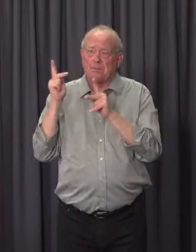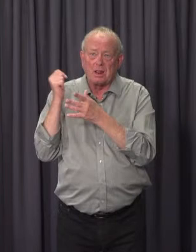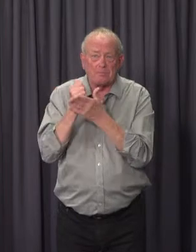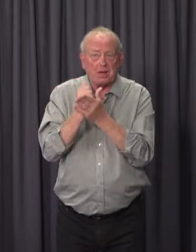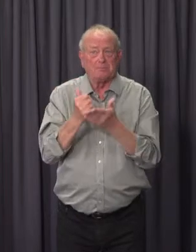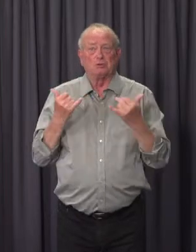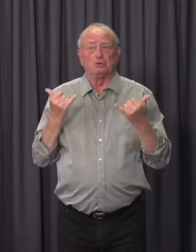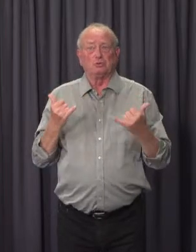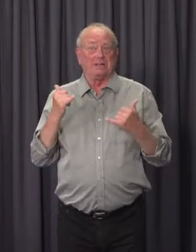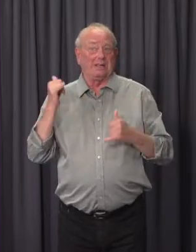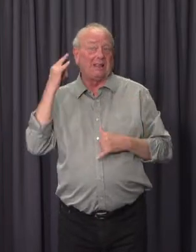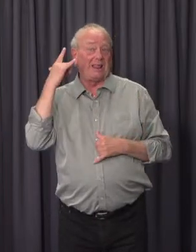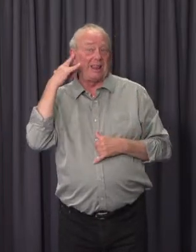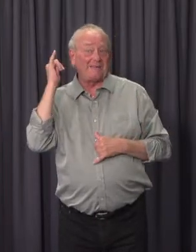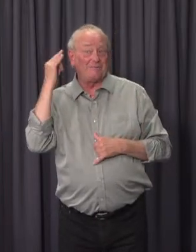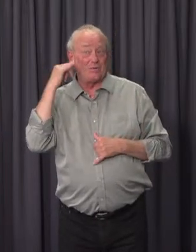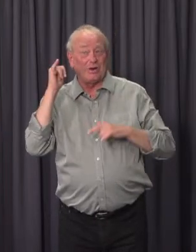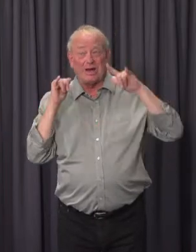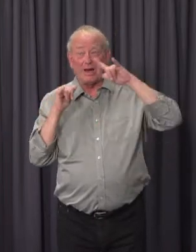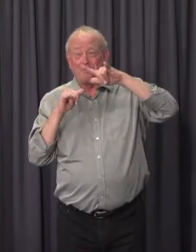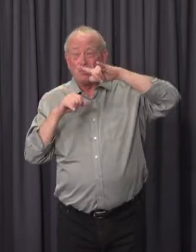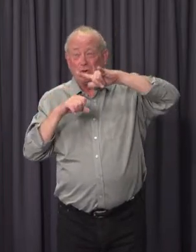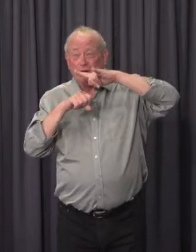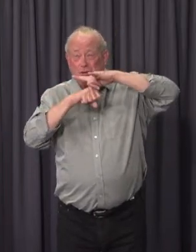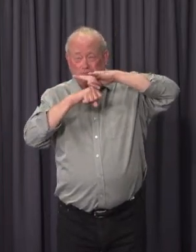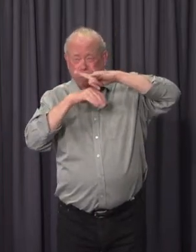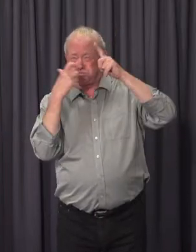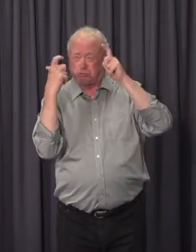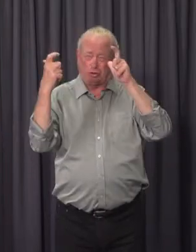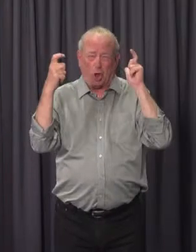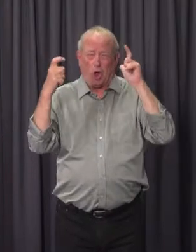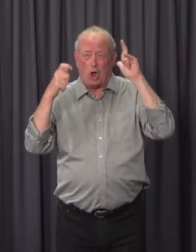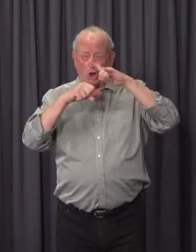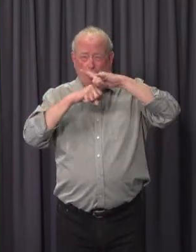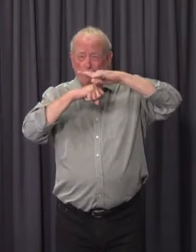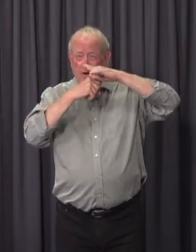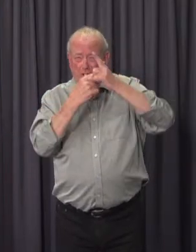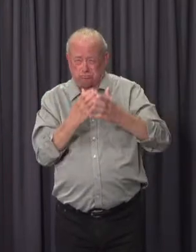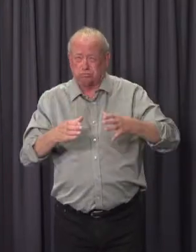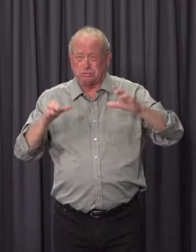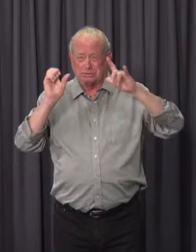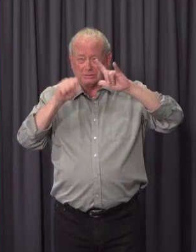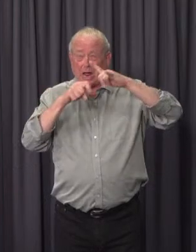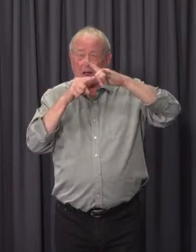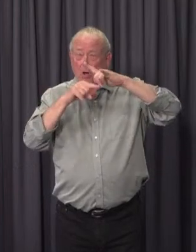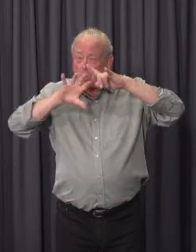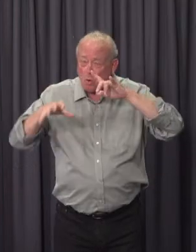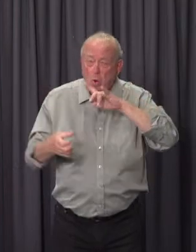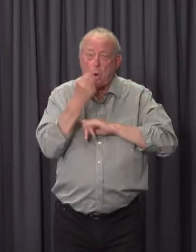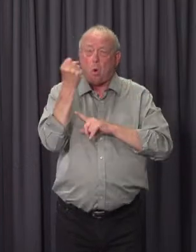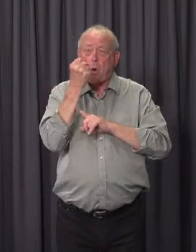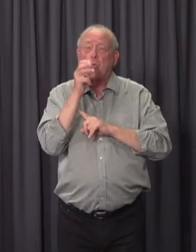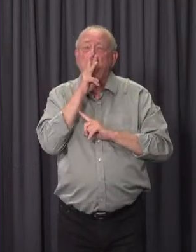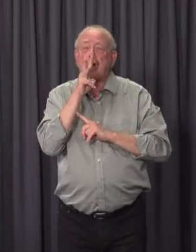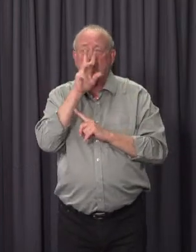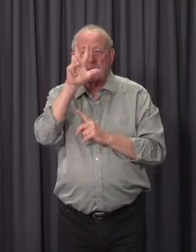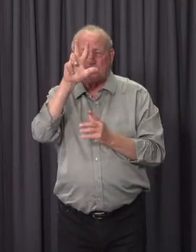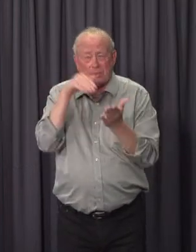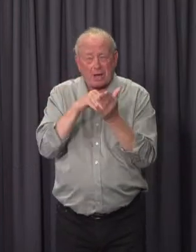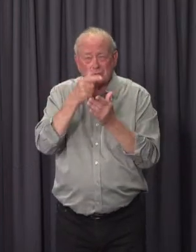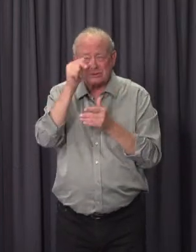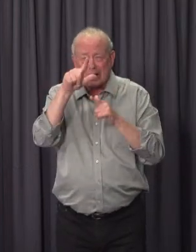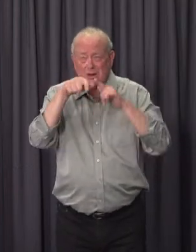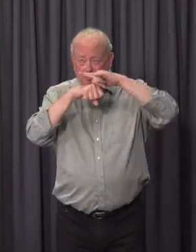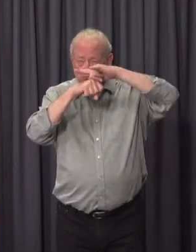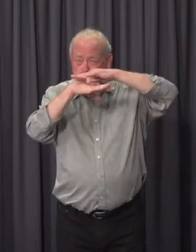which has the capacity to hold 3,000 gallons of water. Tomorrow, 25 firefighters